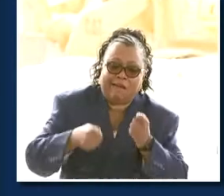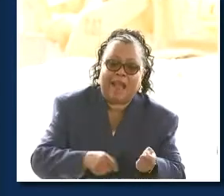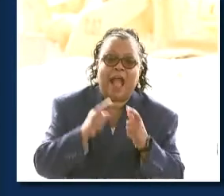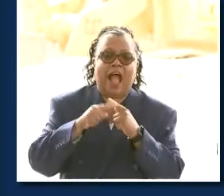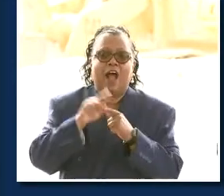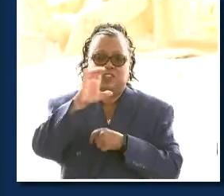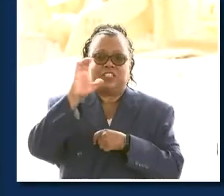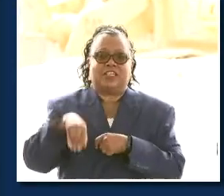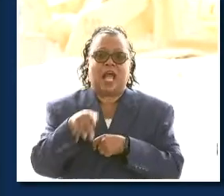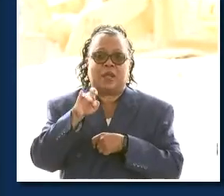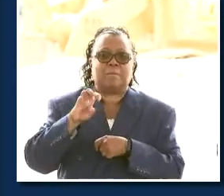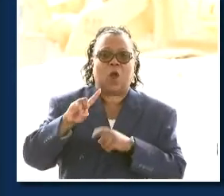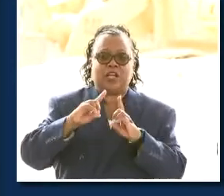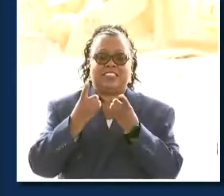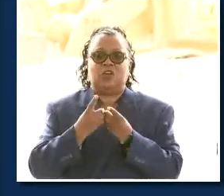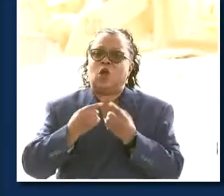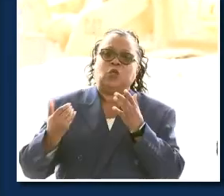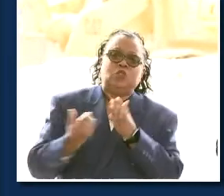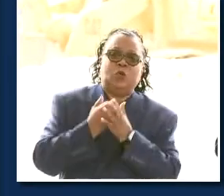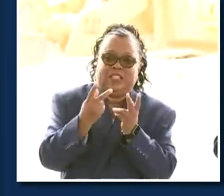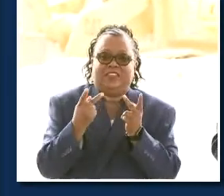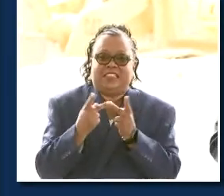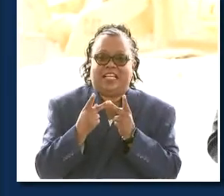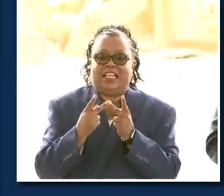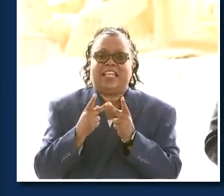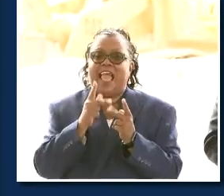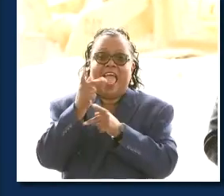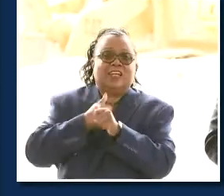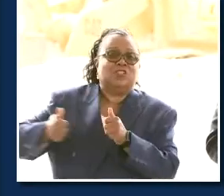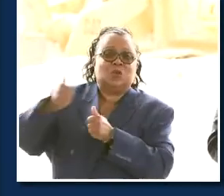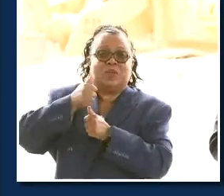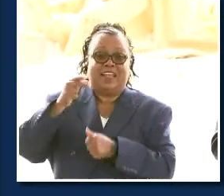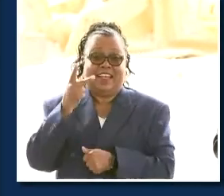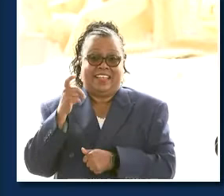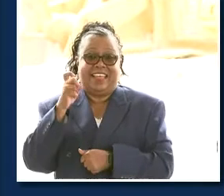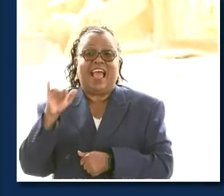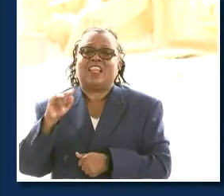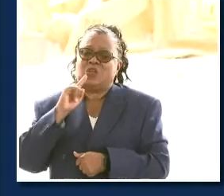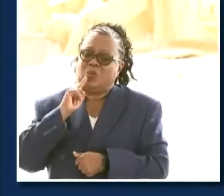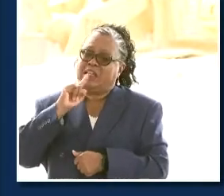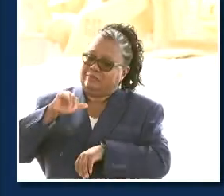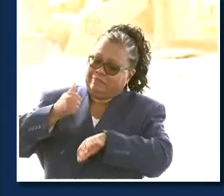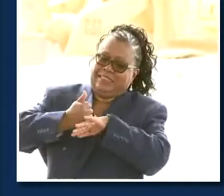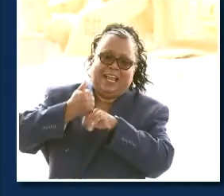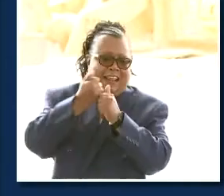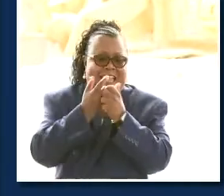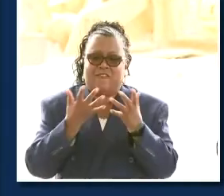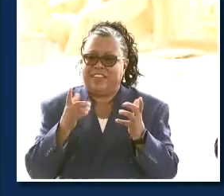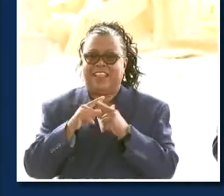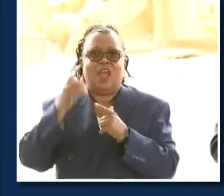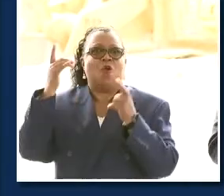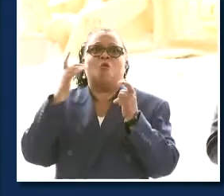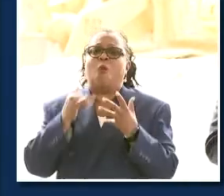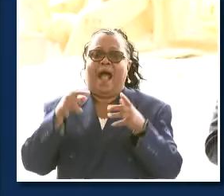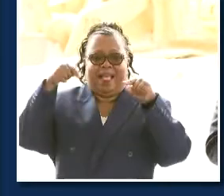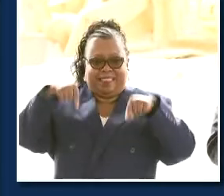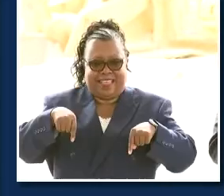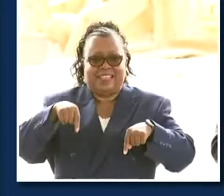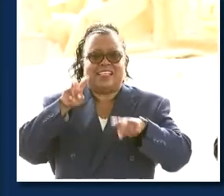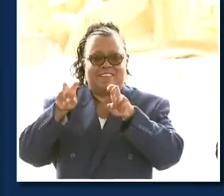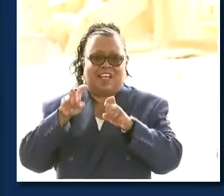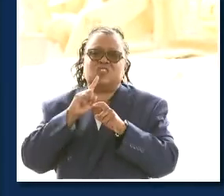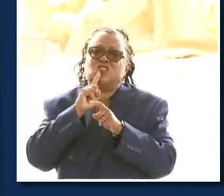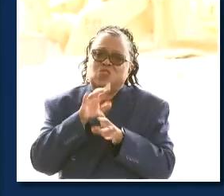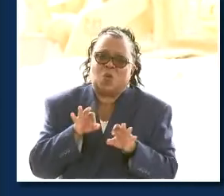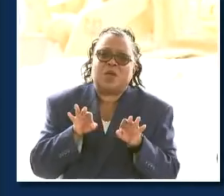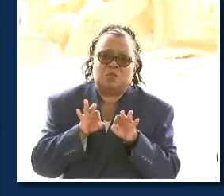of the Chicago Park District's newest facility, and Superintendent Kelly really laid out, I think, why this investment is